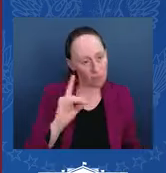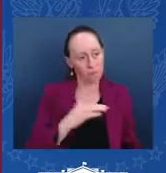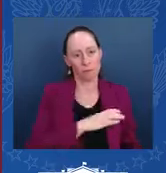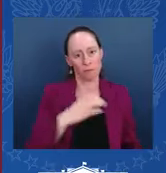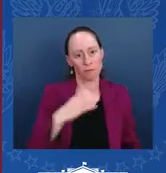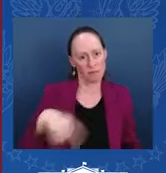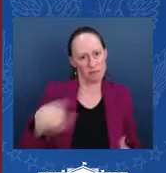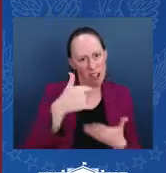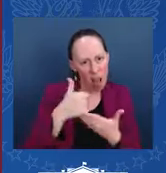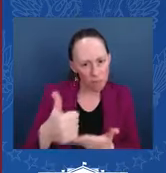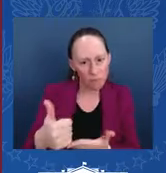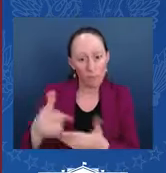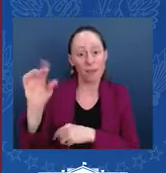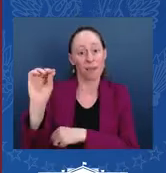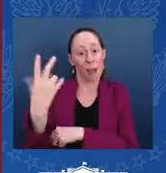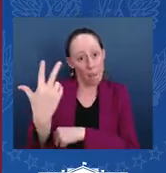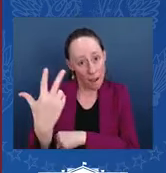tie-breaking vote to make sure.